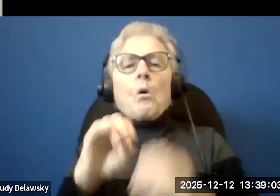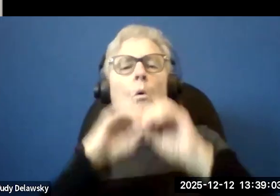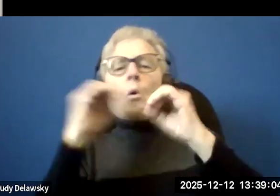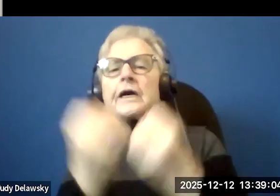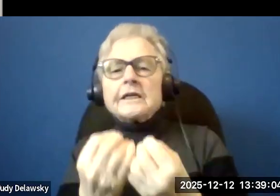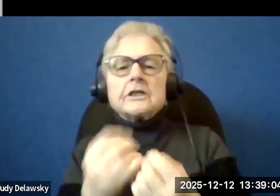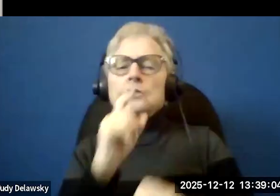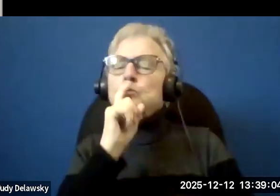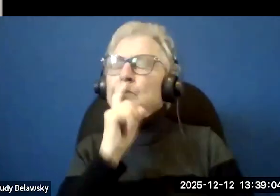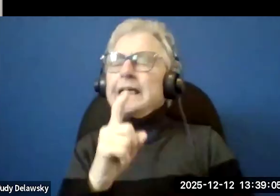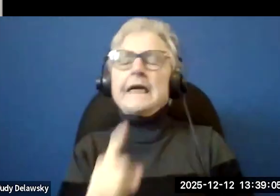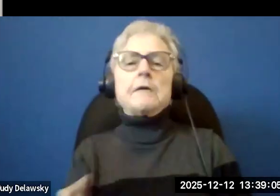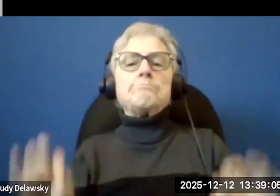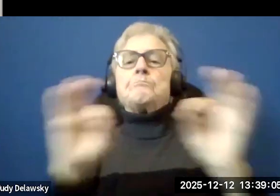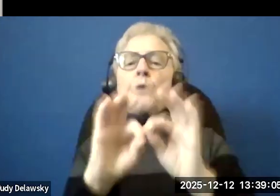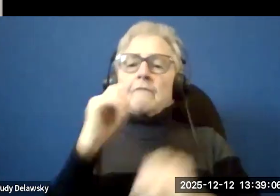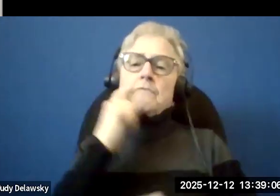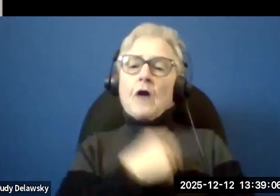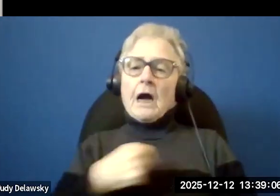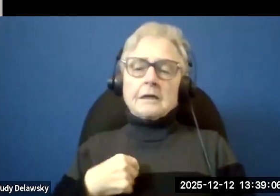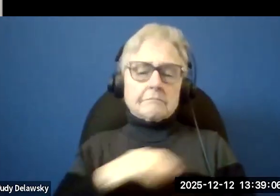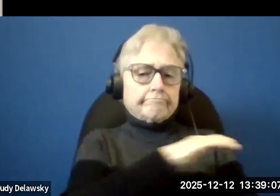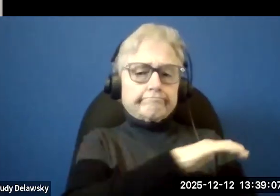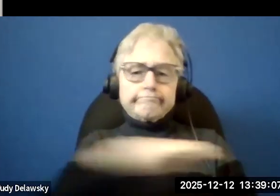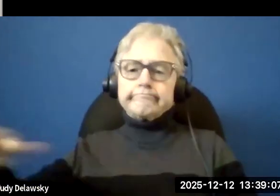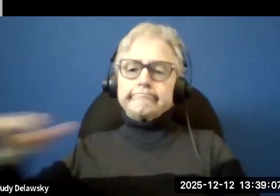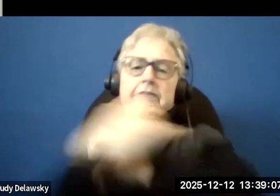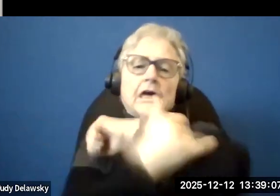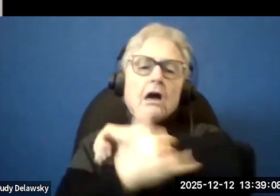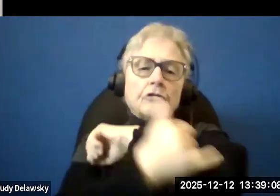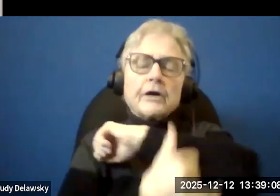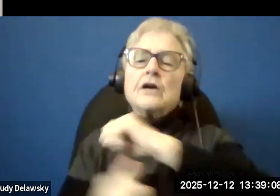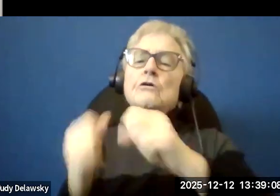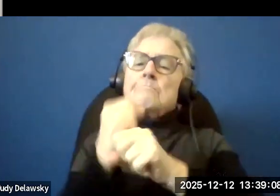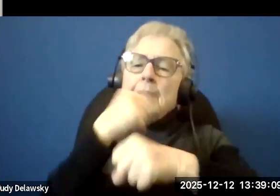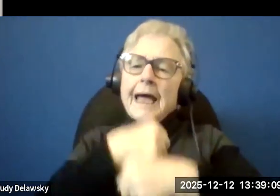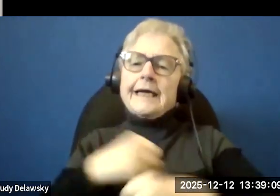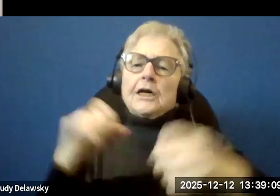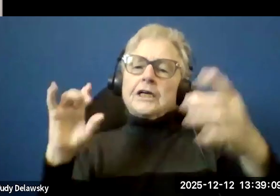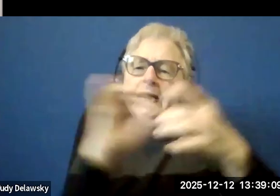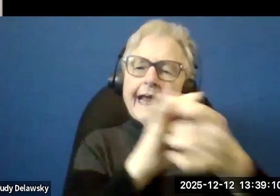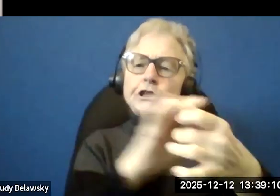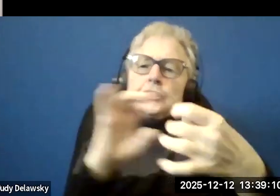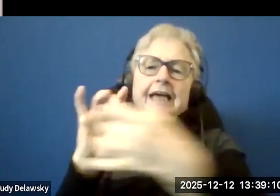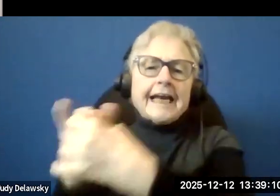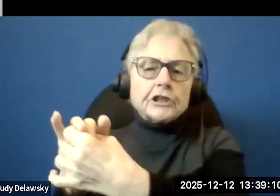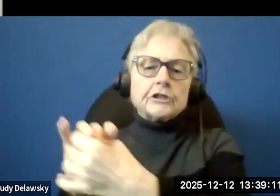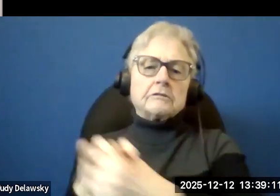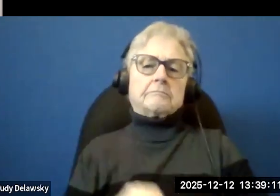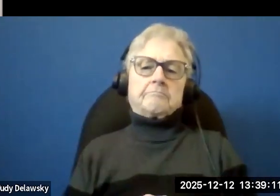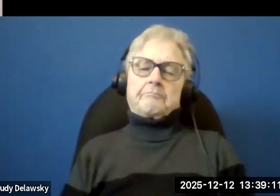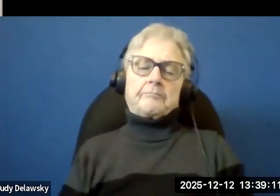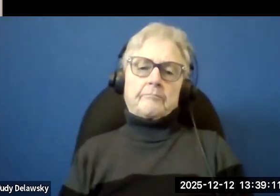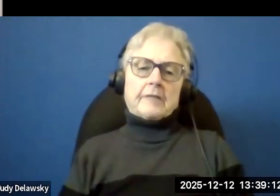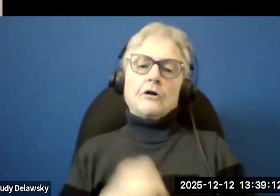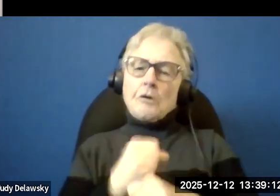so important for us across the country to be making those connections, both in an operation and outside of an operation,